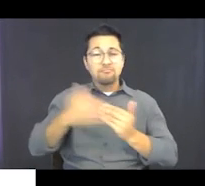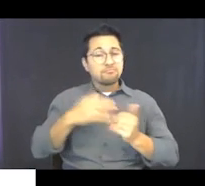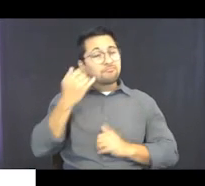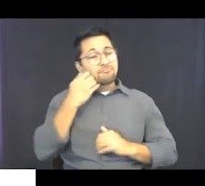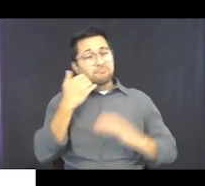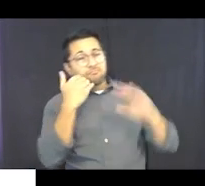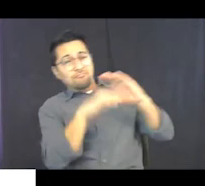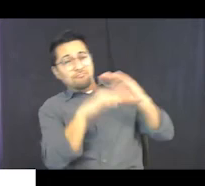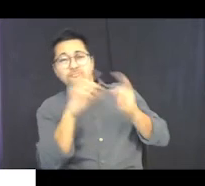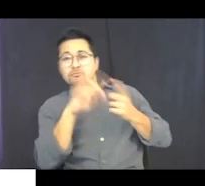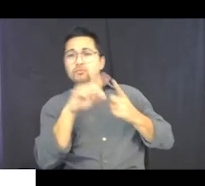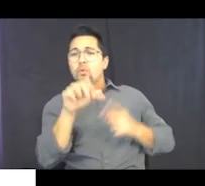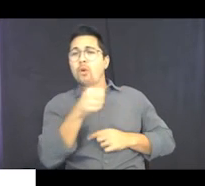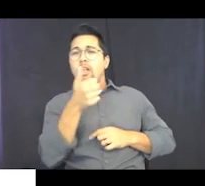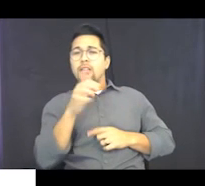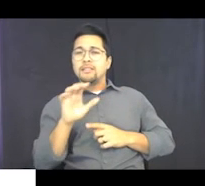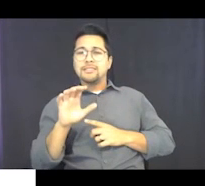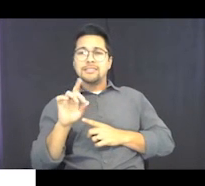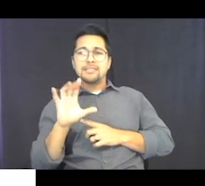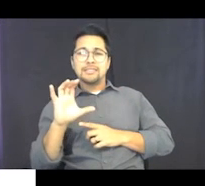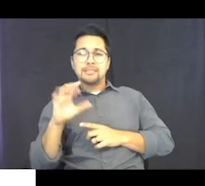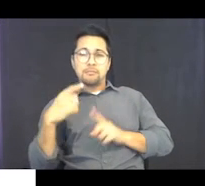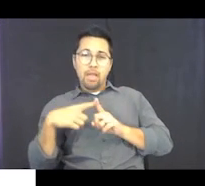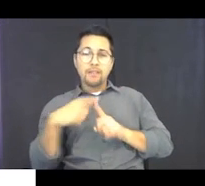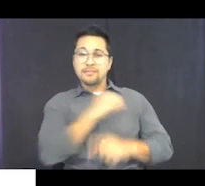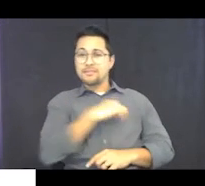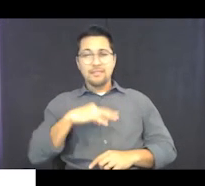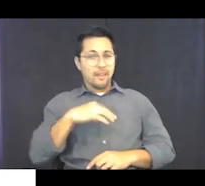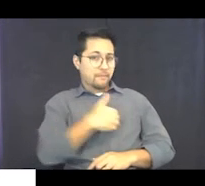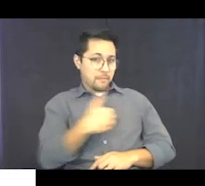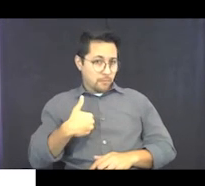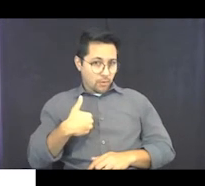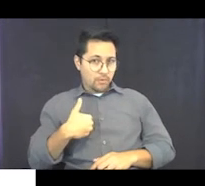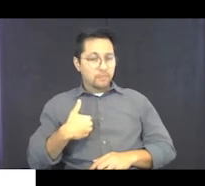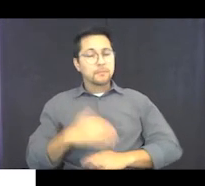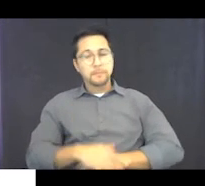email to another CDC Plus staff member.